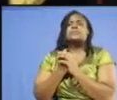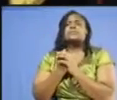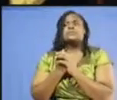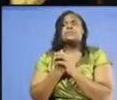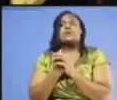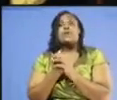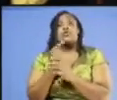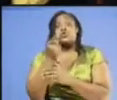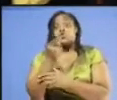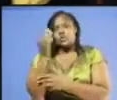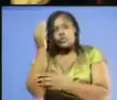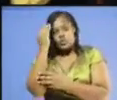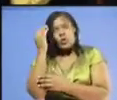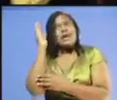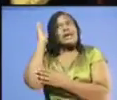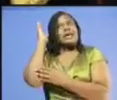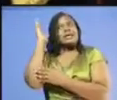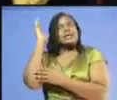you know he could fix your issue,